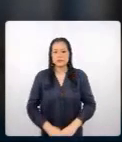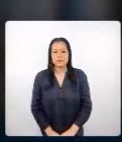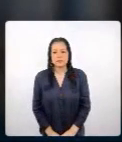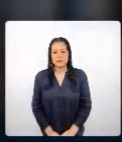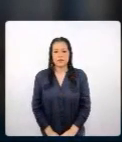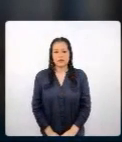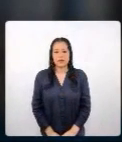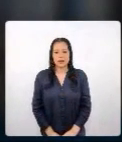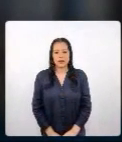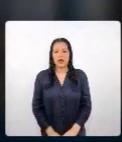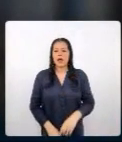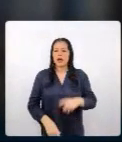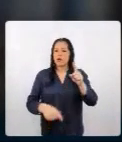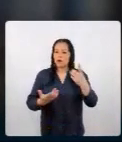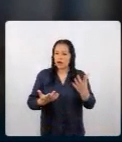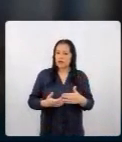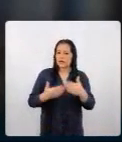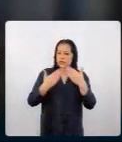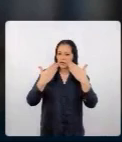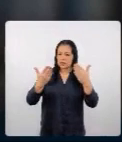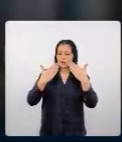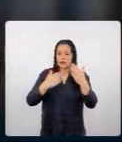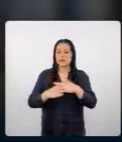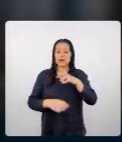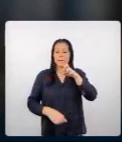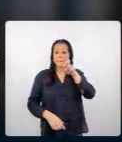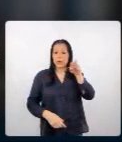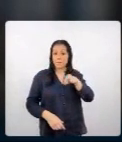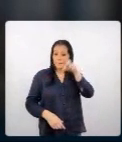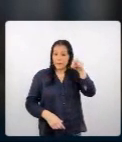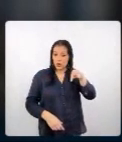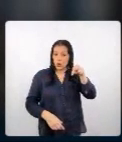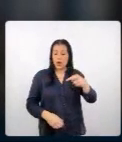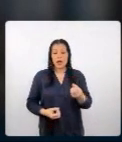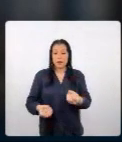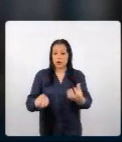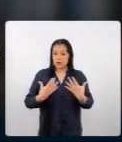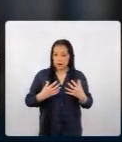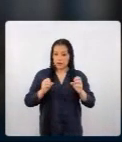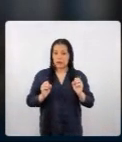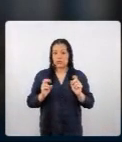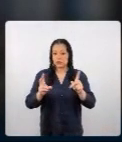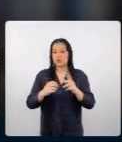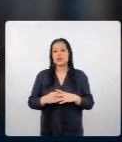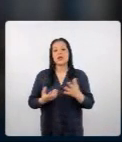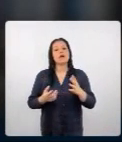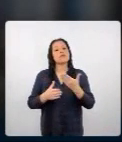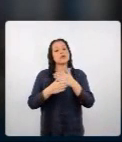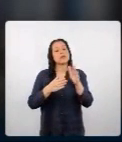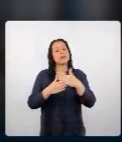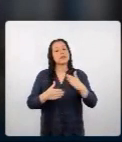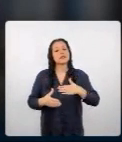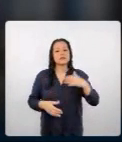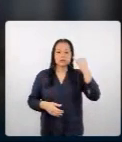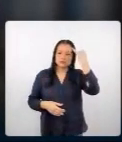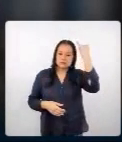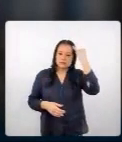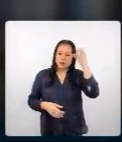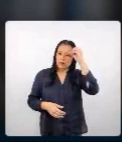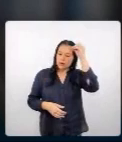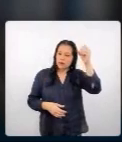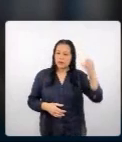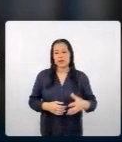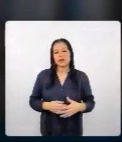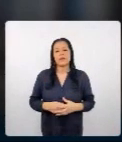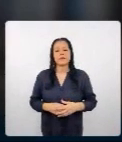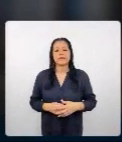Let me thank you, Prom Peru, for giving me this opportunity to express or